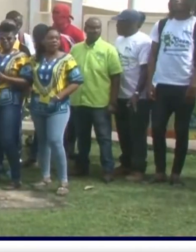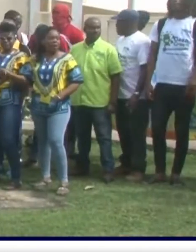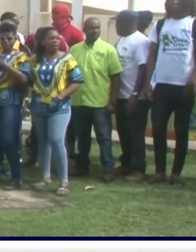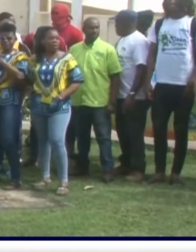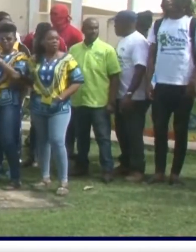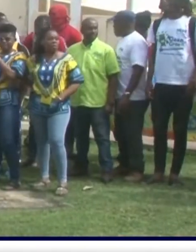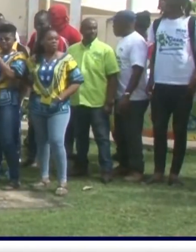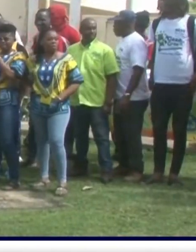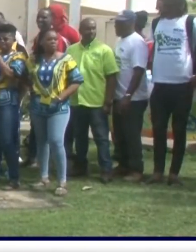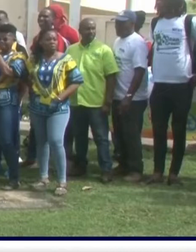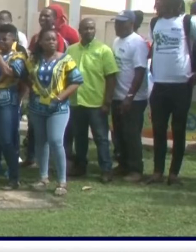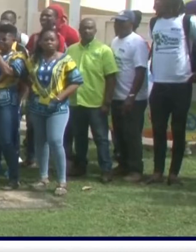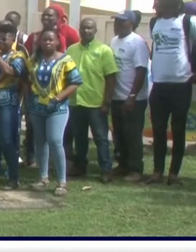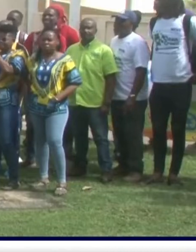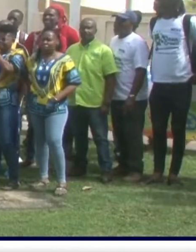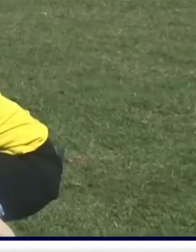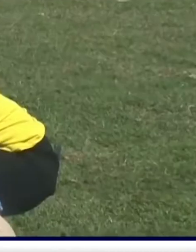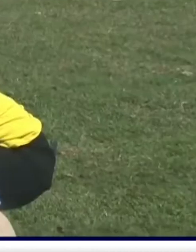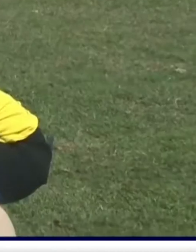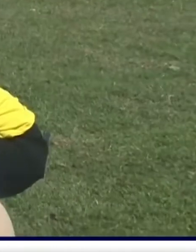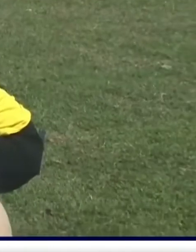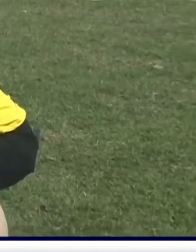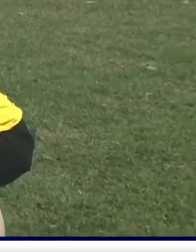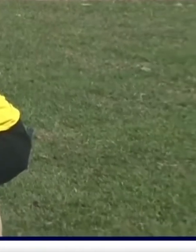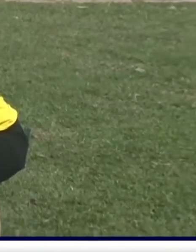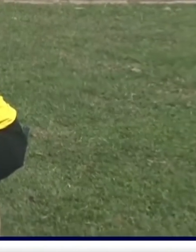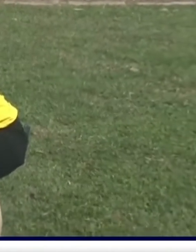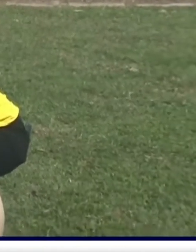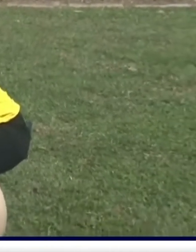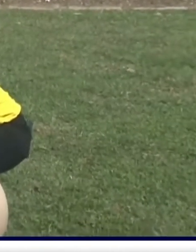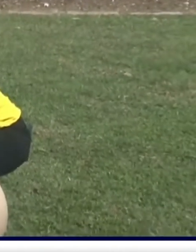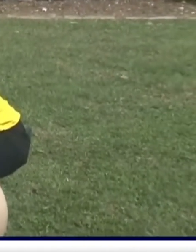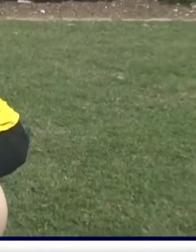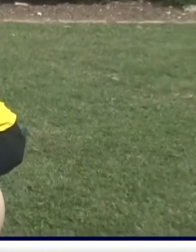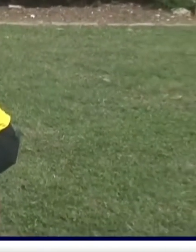Another school joins the National Beautification's Clean and Green program.